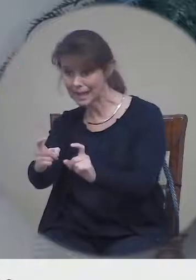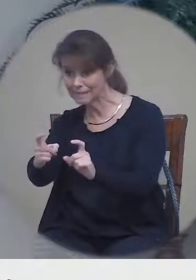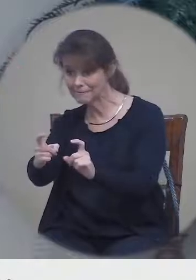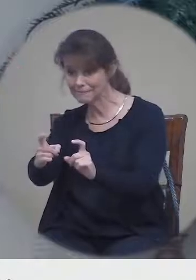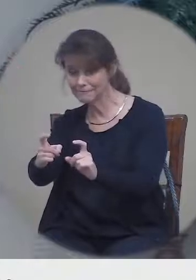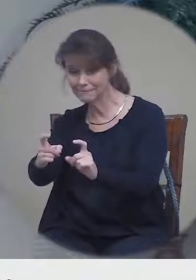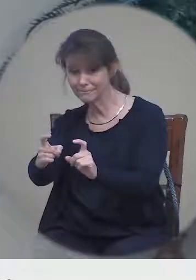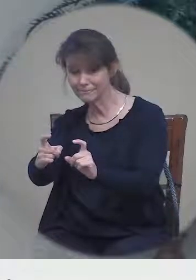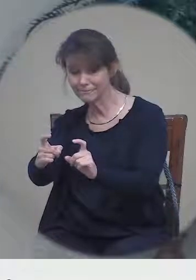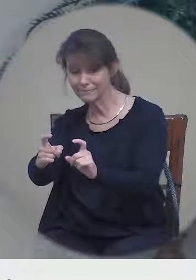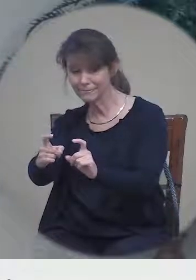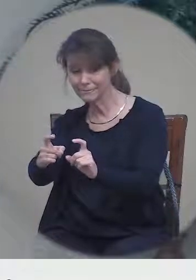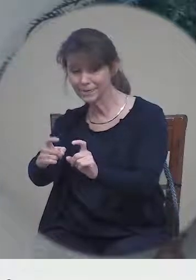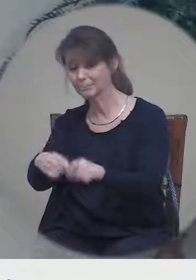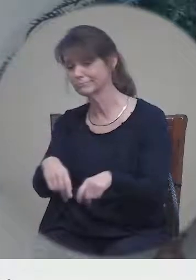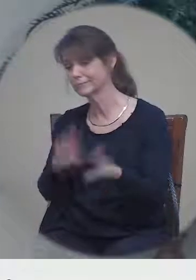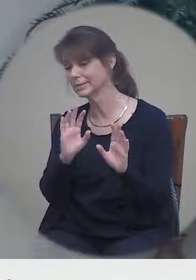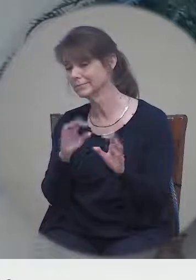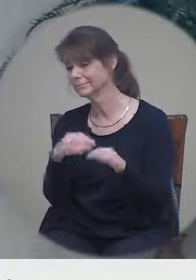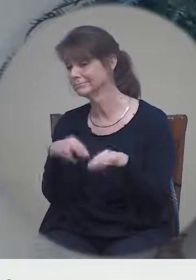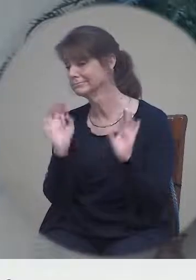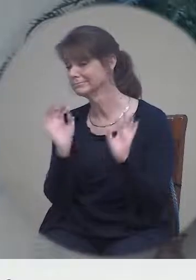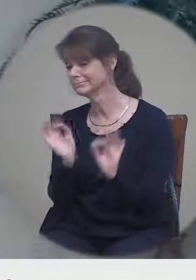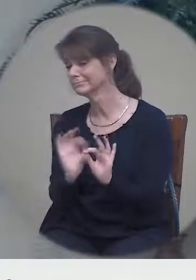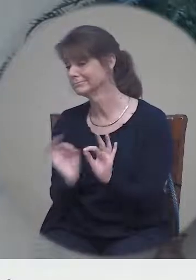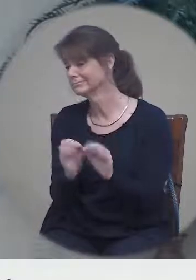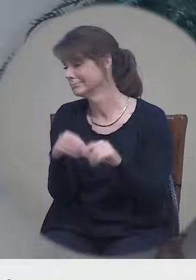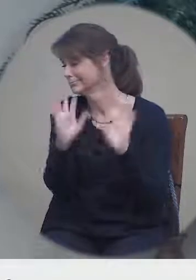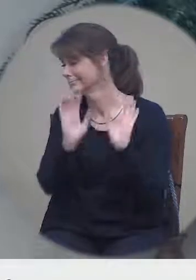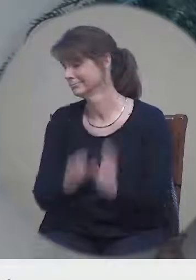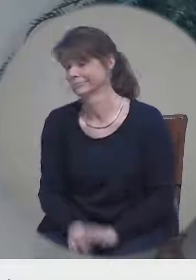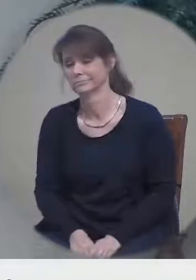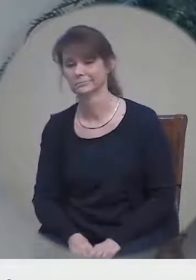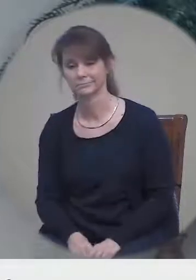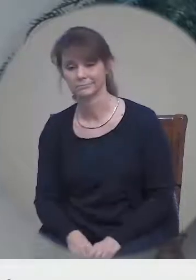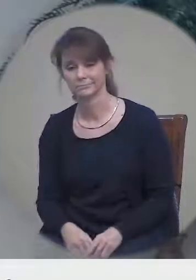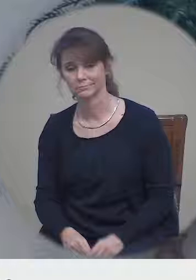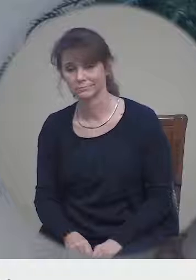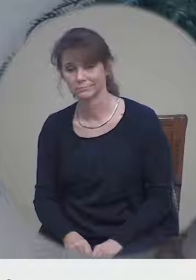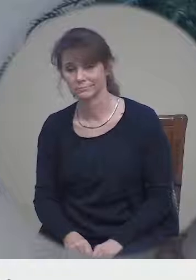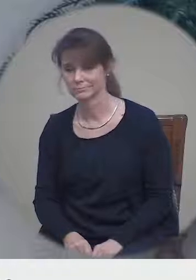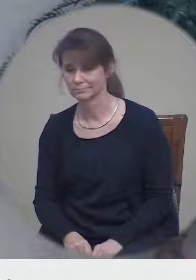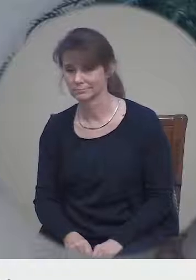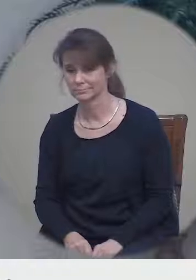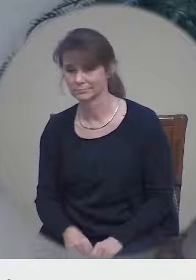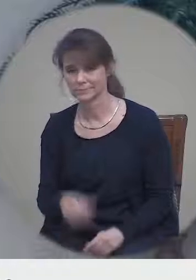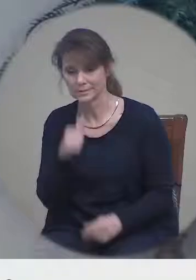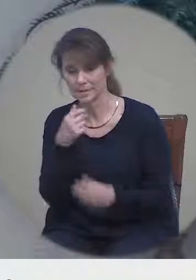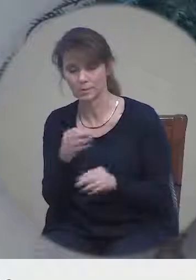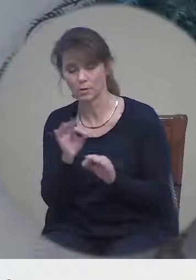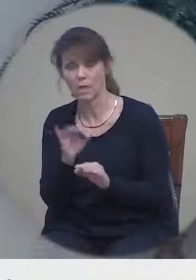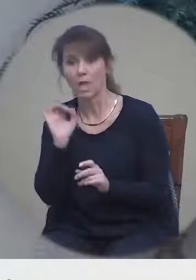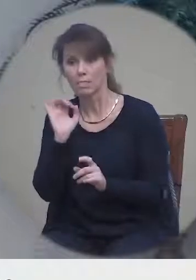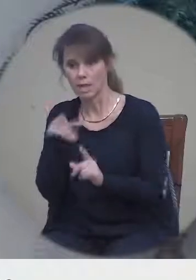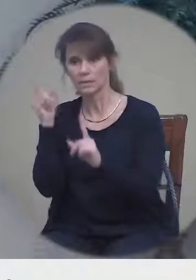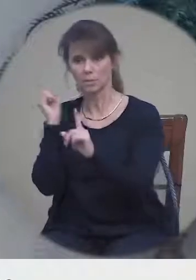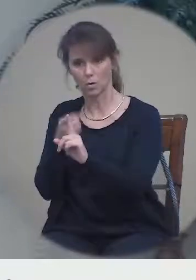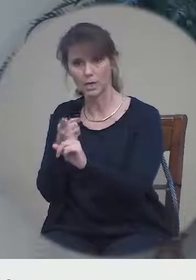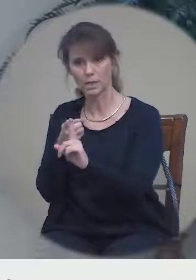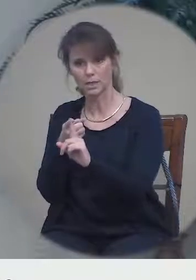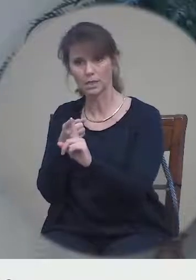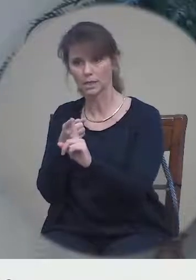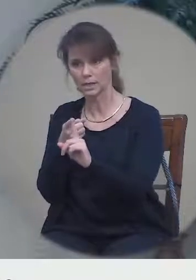Lord, and he gave it away as though it was nothing. That's the point of this.